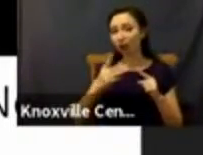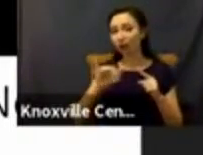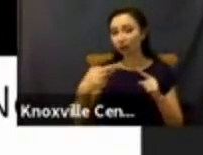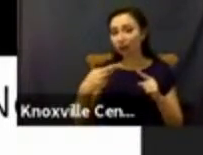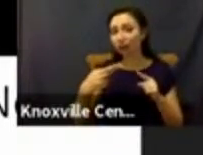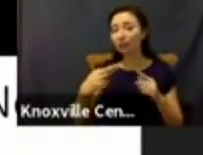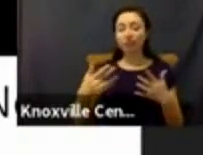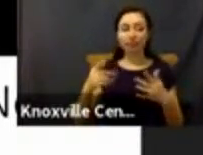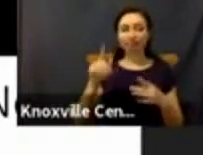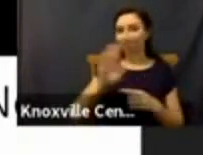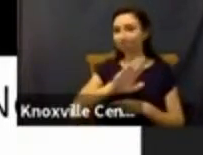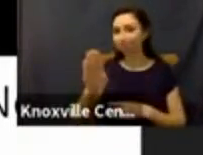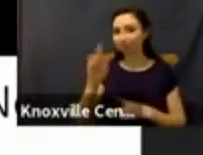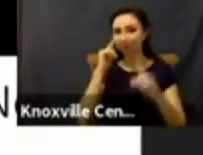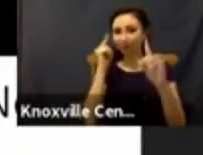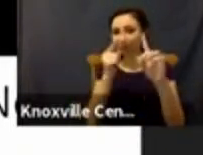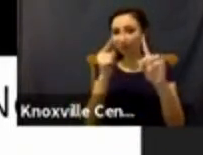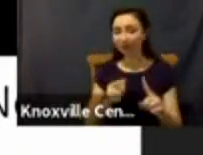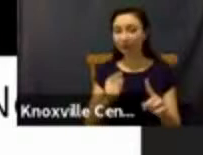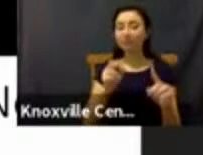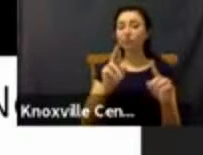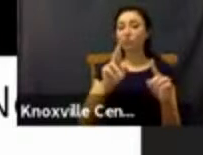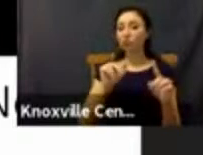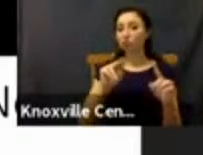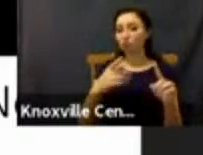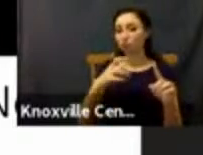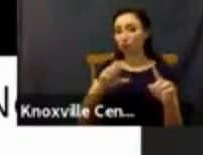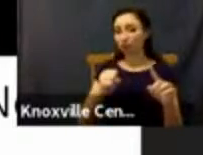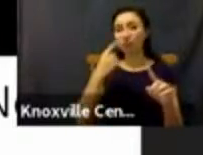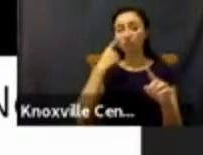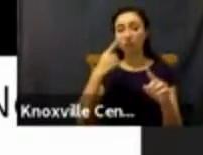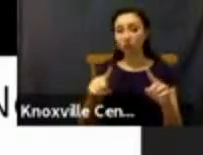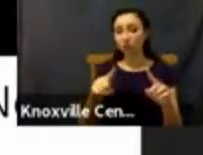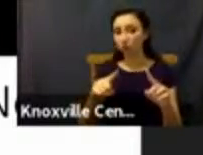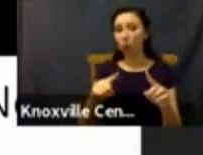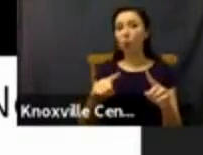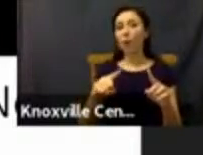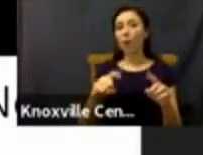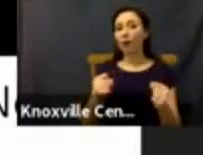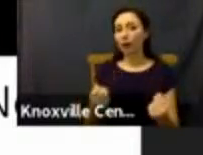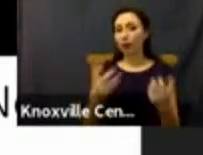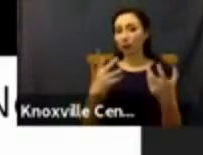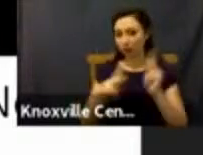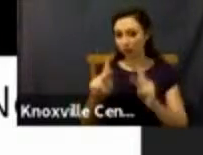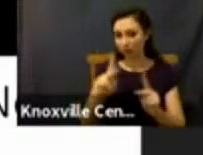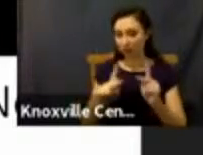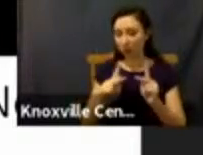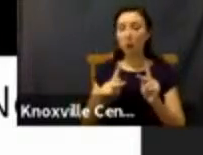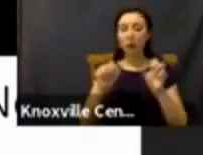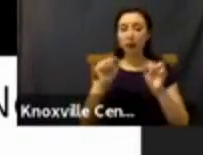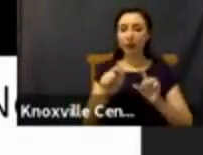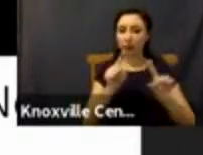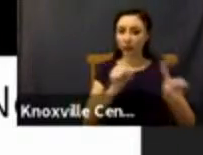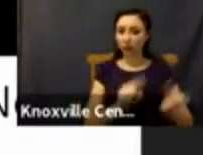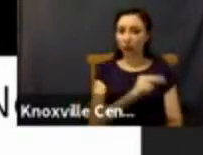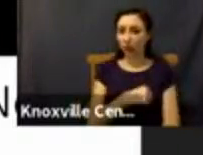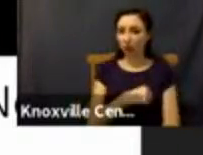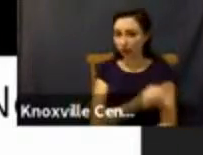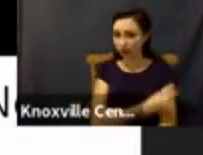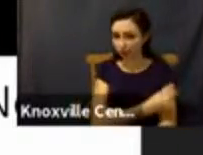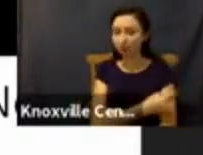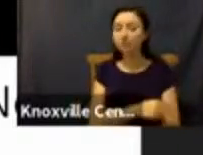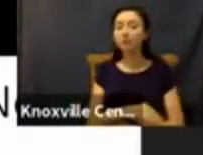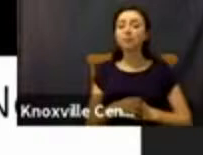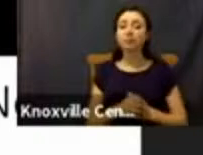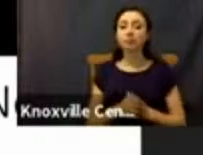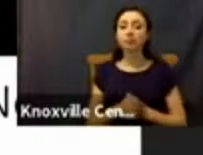having ranges for, again, the percent of bed occupancy based on our Hertz data, and